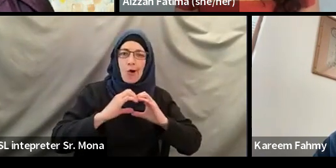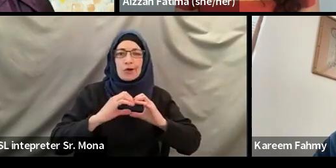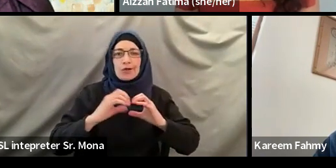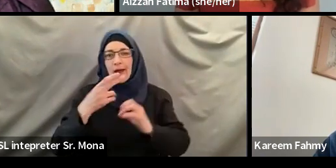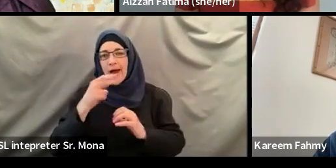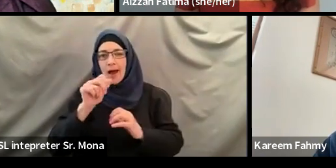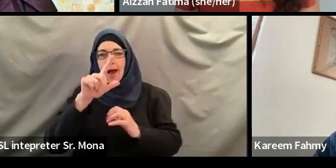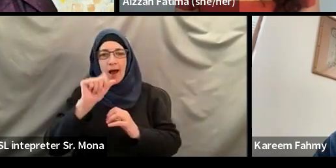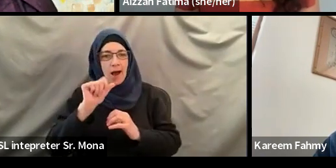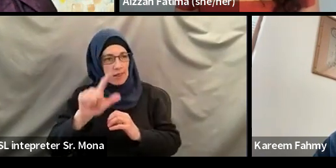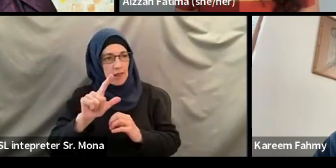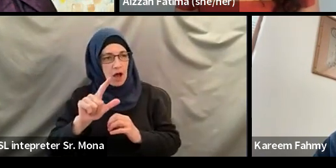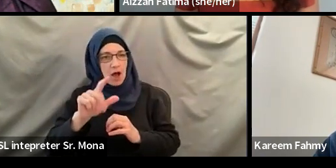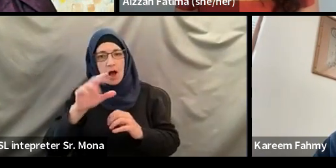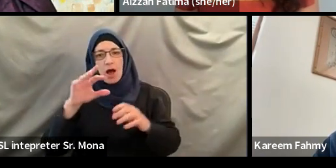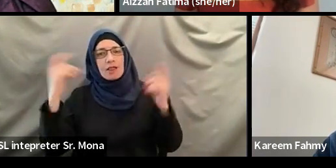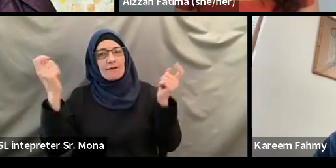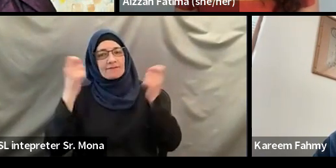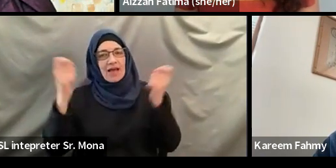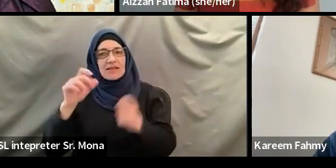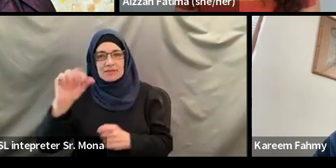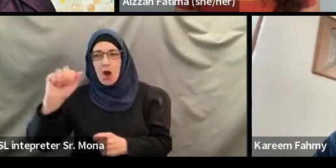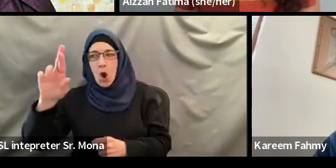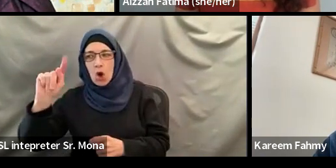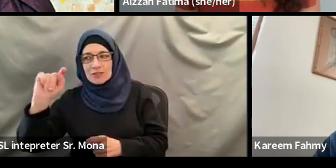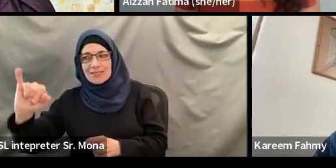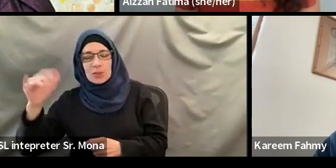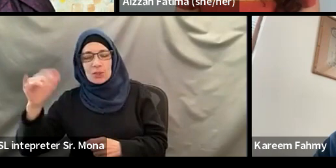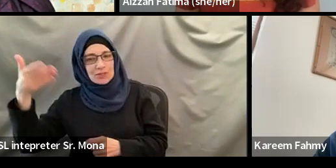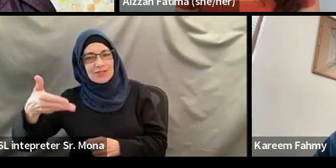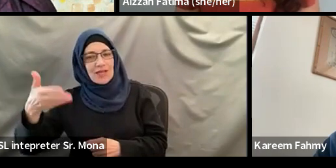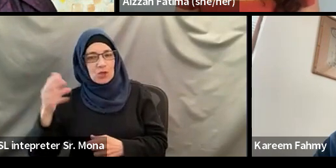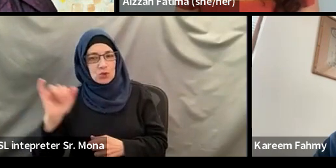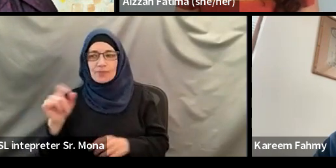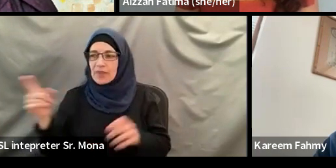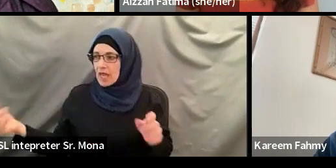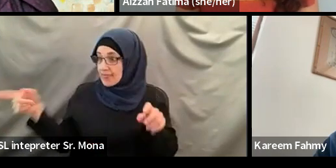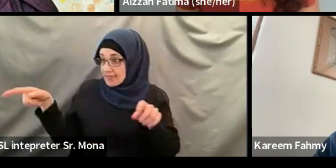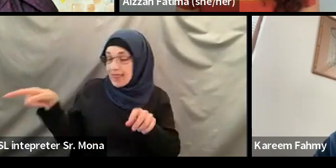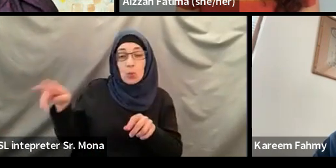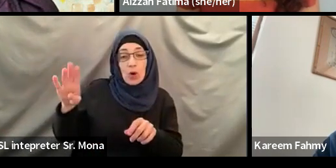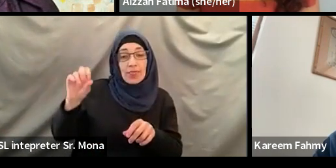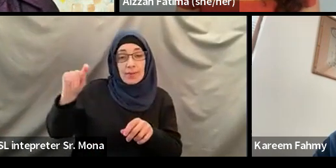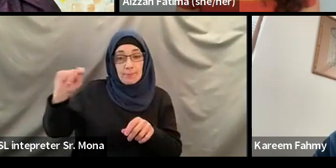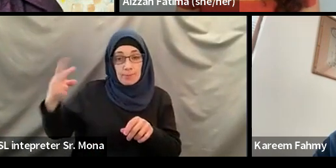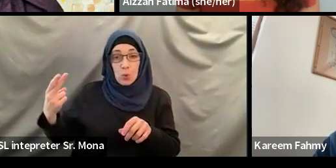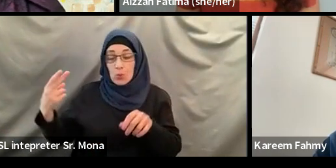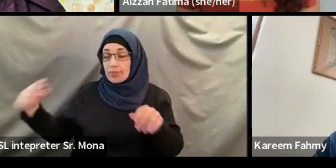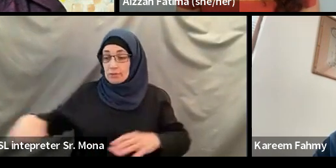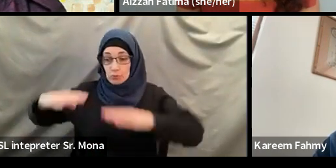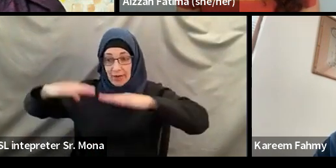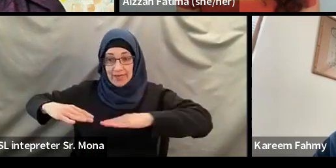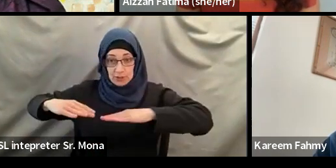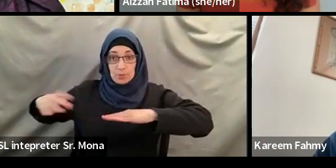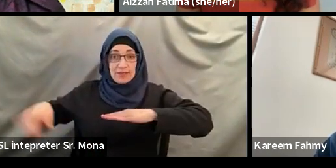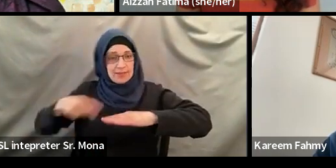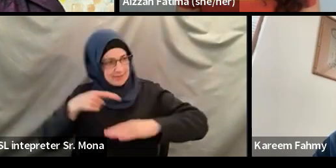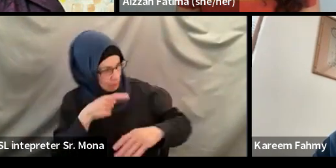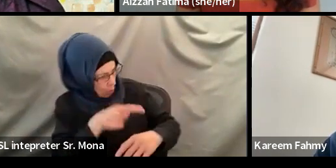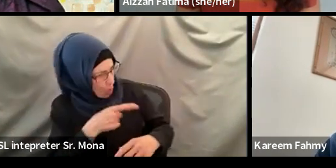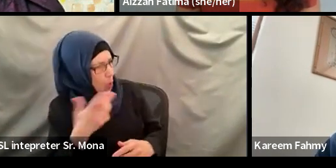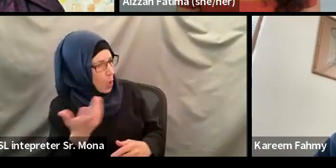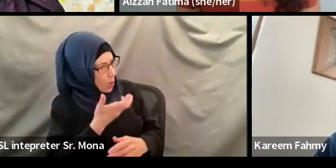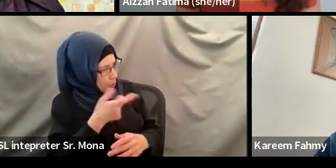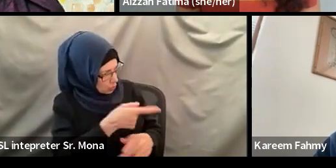as well. We were at this booth, they were right next to me, and they were like, hey, you're an artist, make a film. If you want to work with us, make a film. And they encouraged me to make my